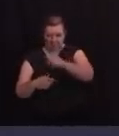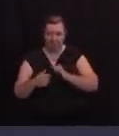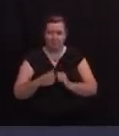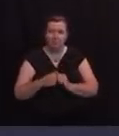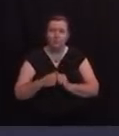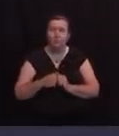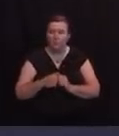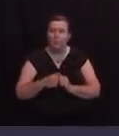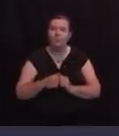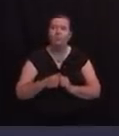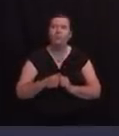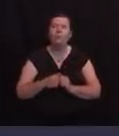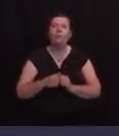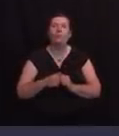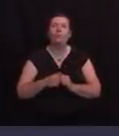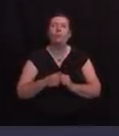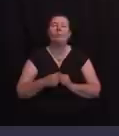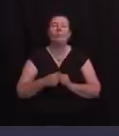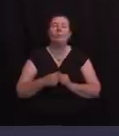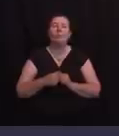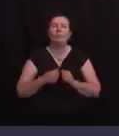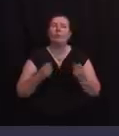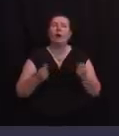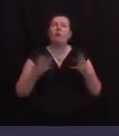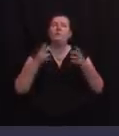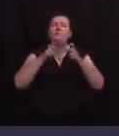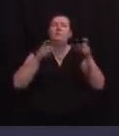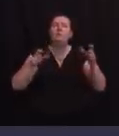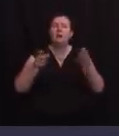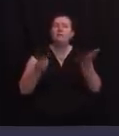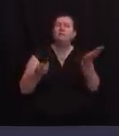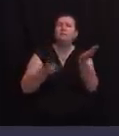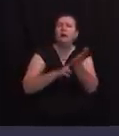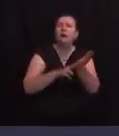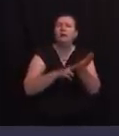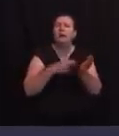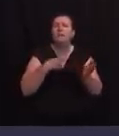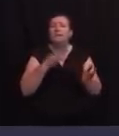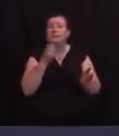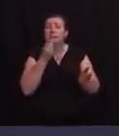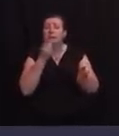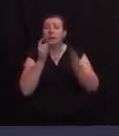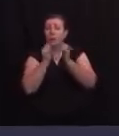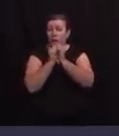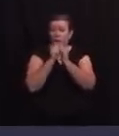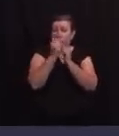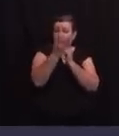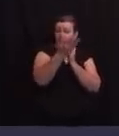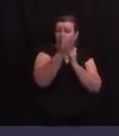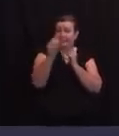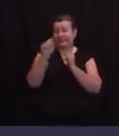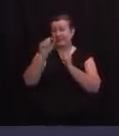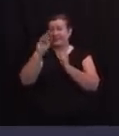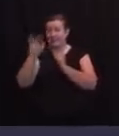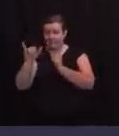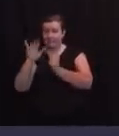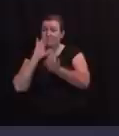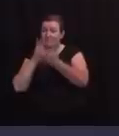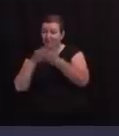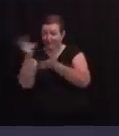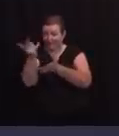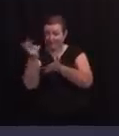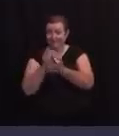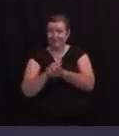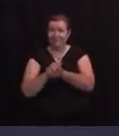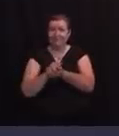up to have dinner with you and Tammy Murphy? Any other update on how many people took advantage of the beer and